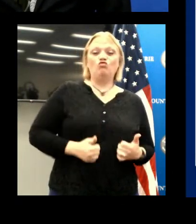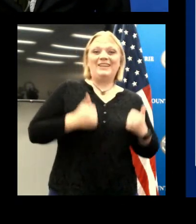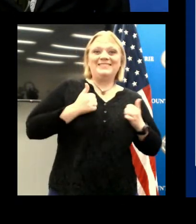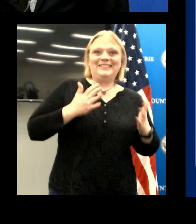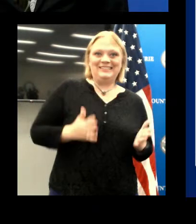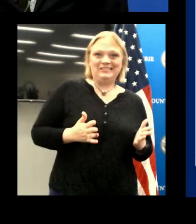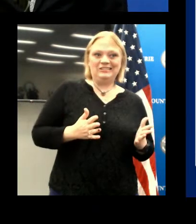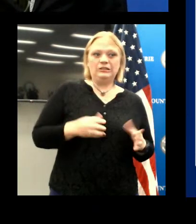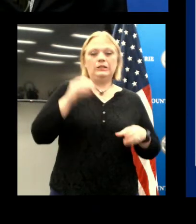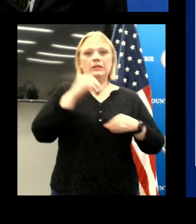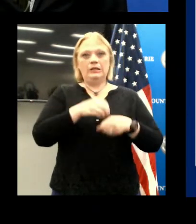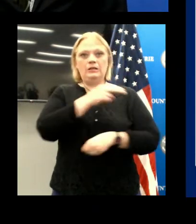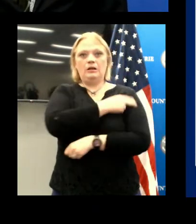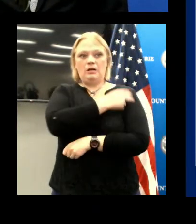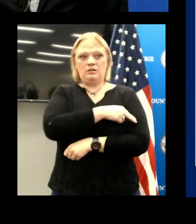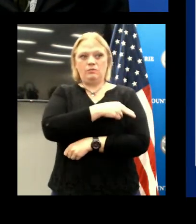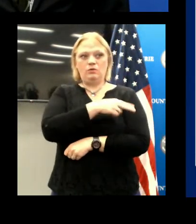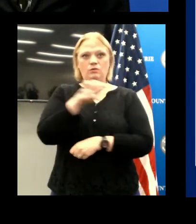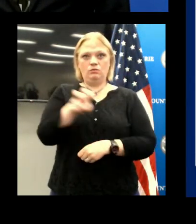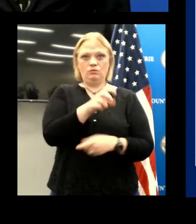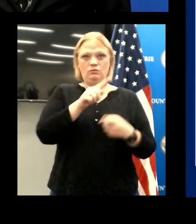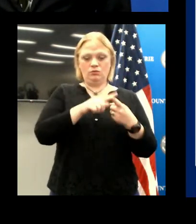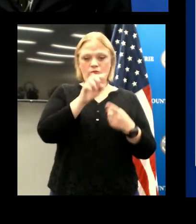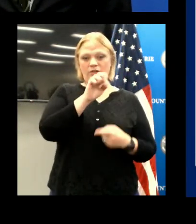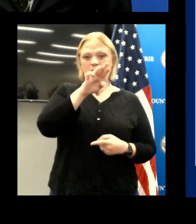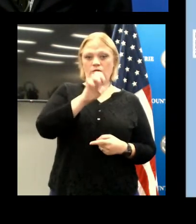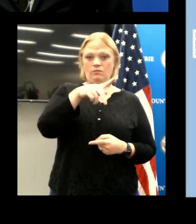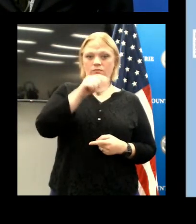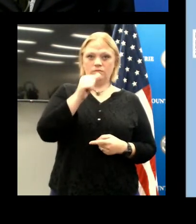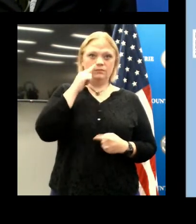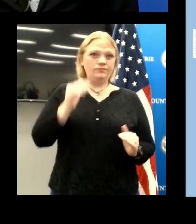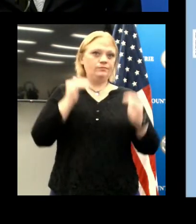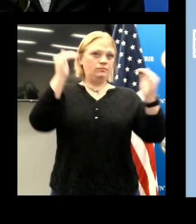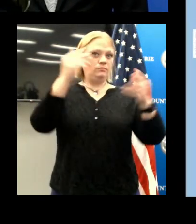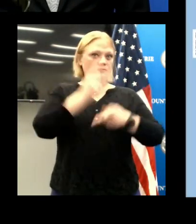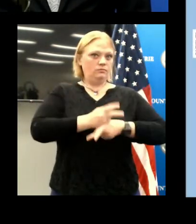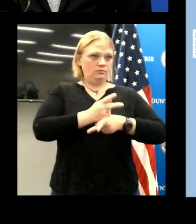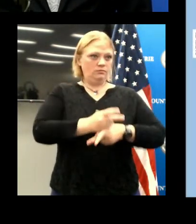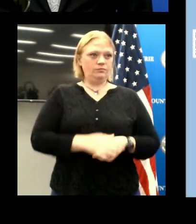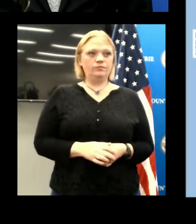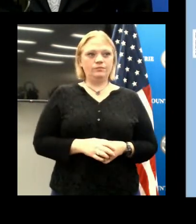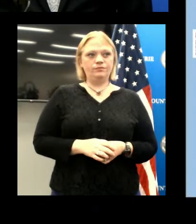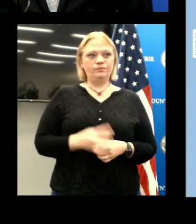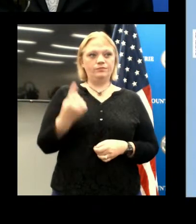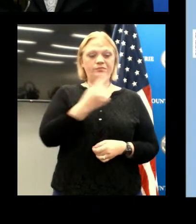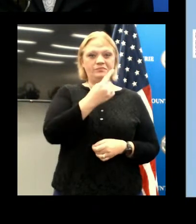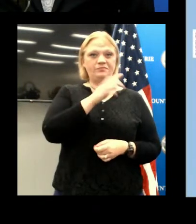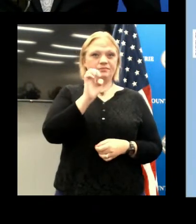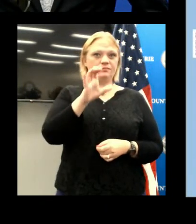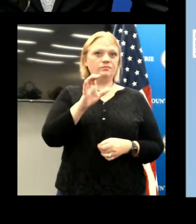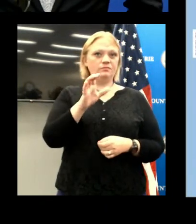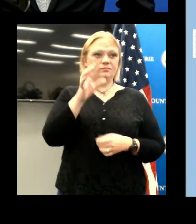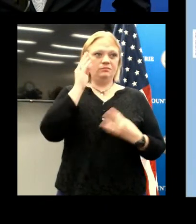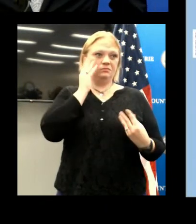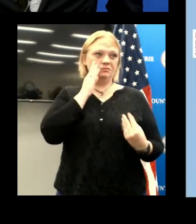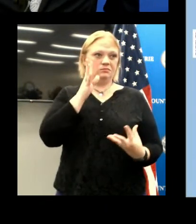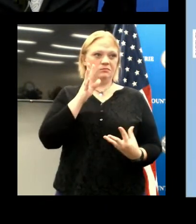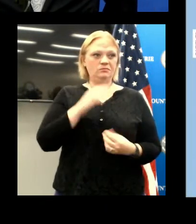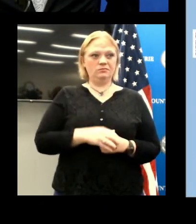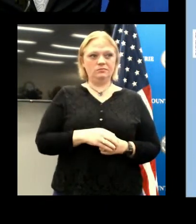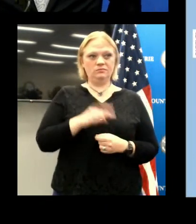in hospitals in Erie, Pennsylvania for a higher level of care. And then here's the Erie County data for the 26th,